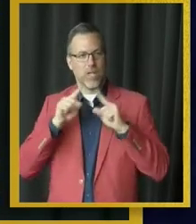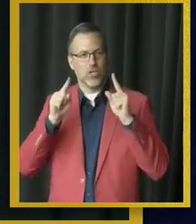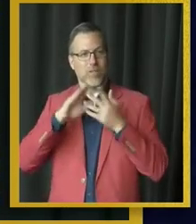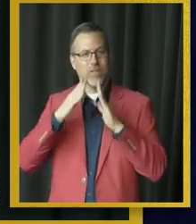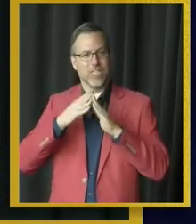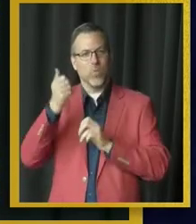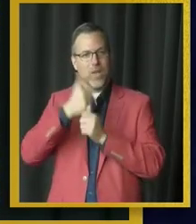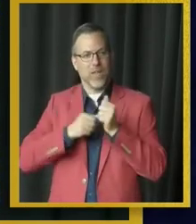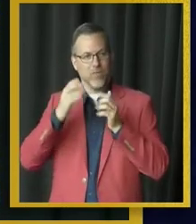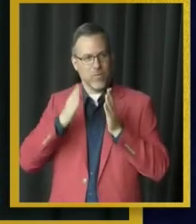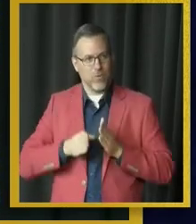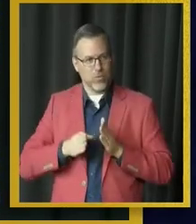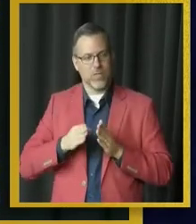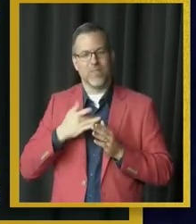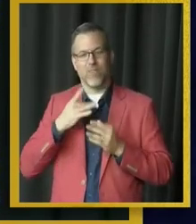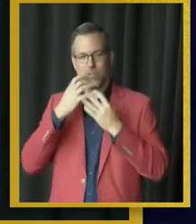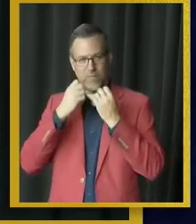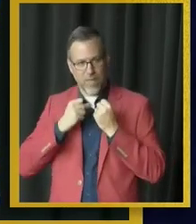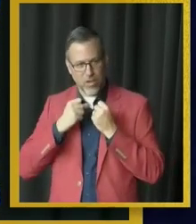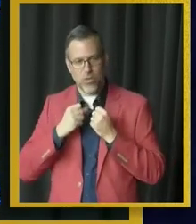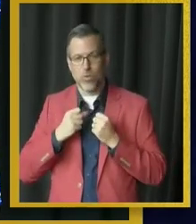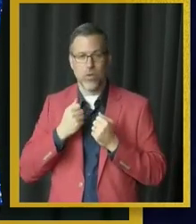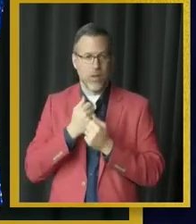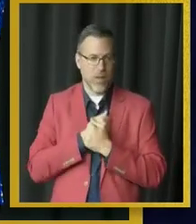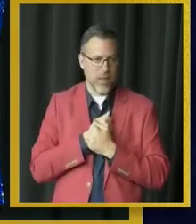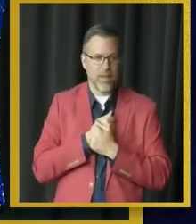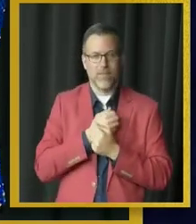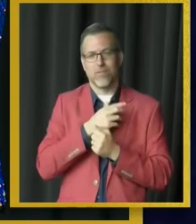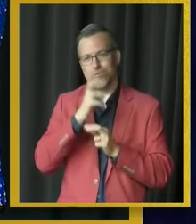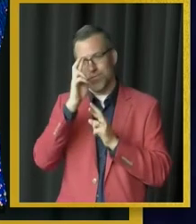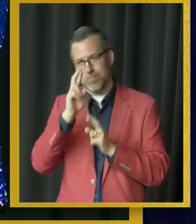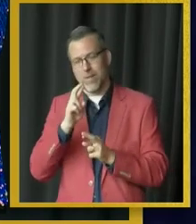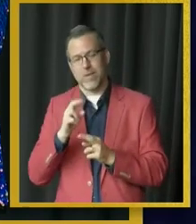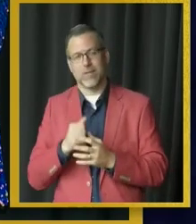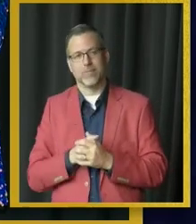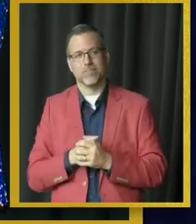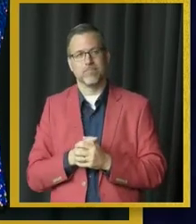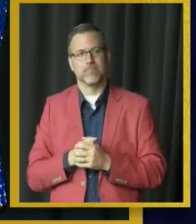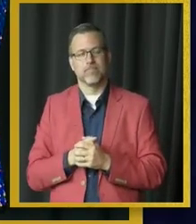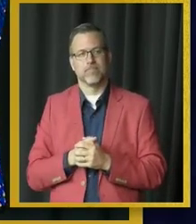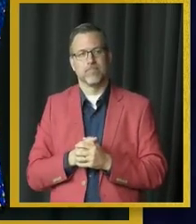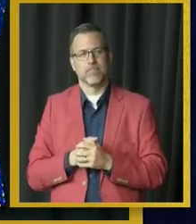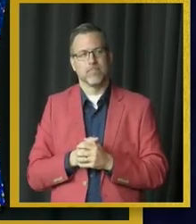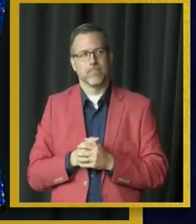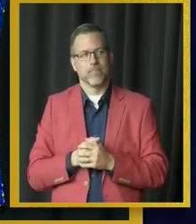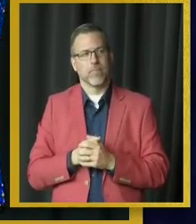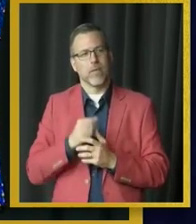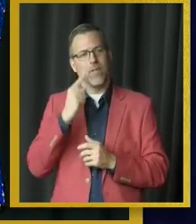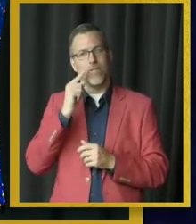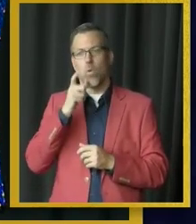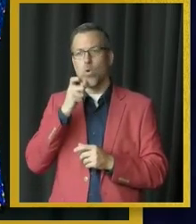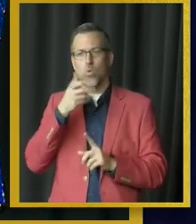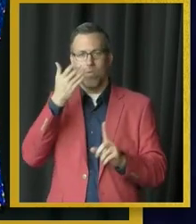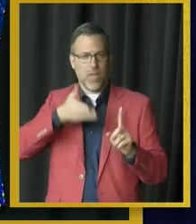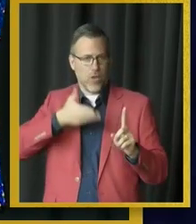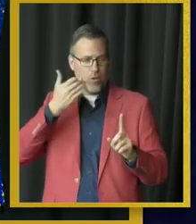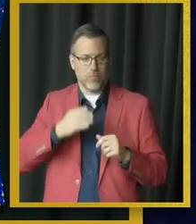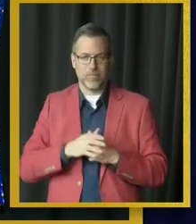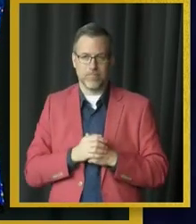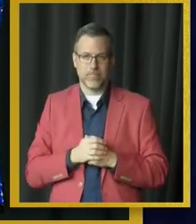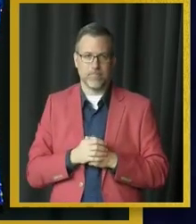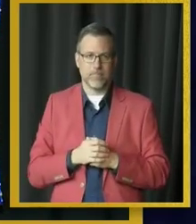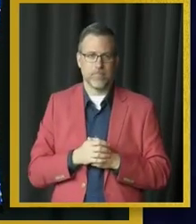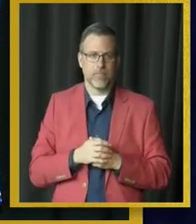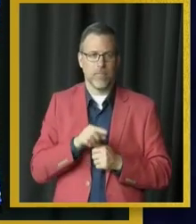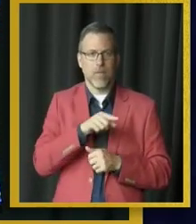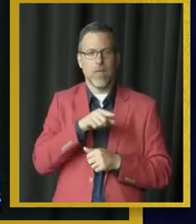every single person is valued, they are loved, and they are respected for who they are, and that they